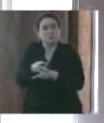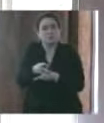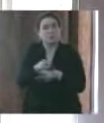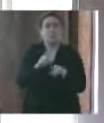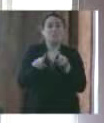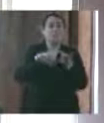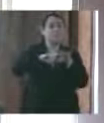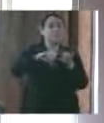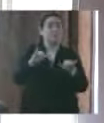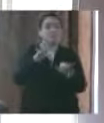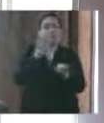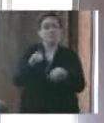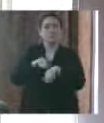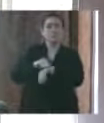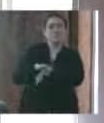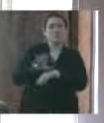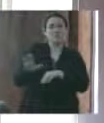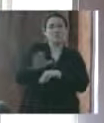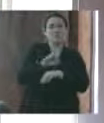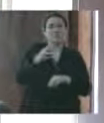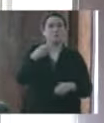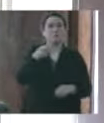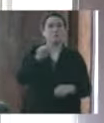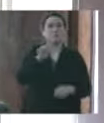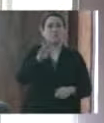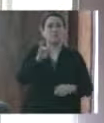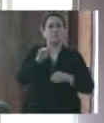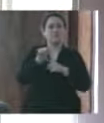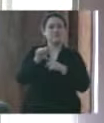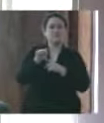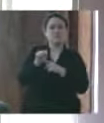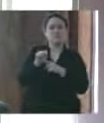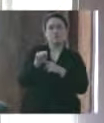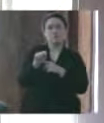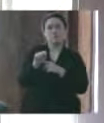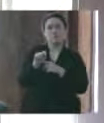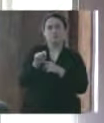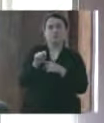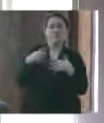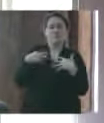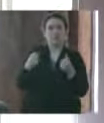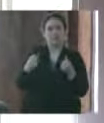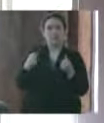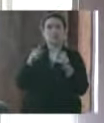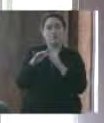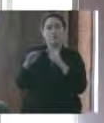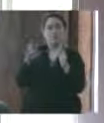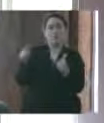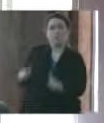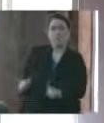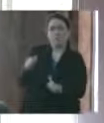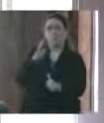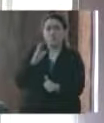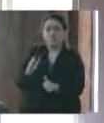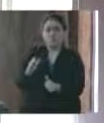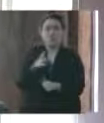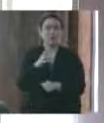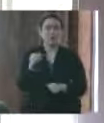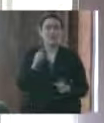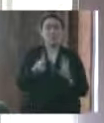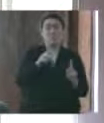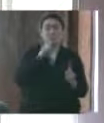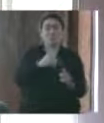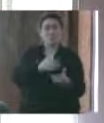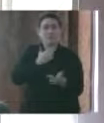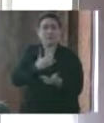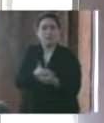to the health of the habitats in which they live and the prey populations that support them. By working to save the